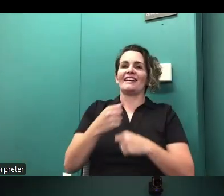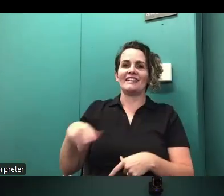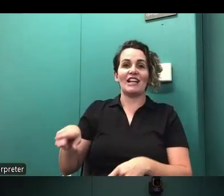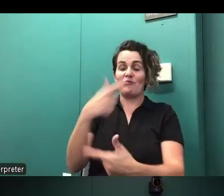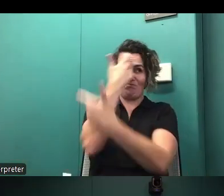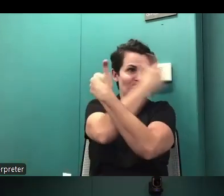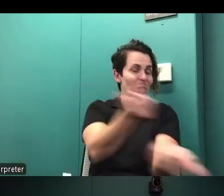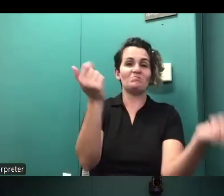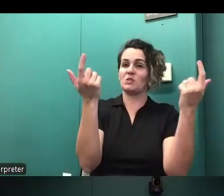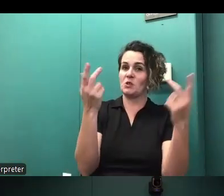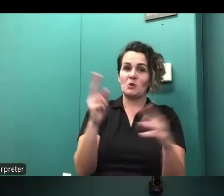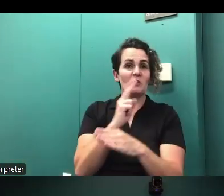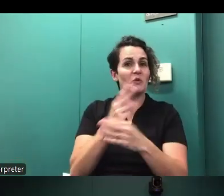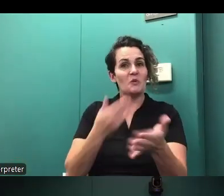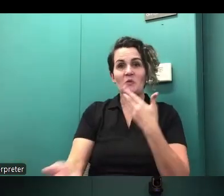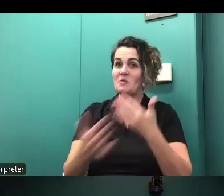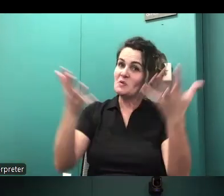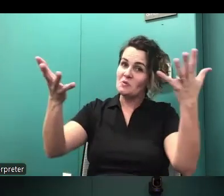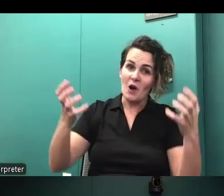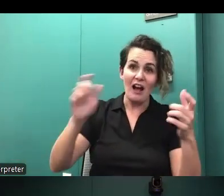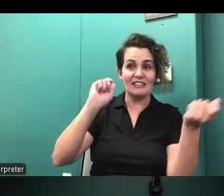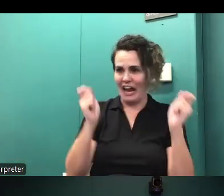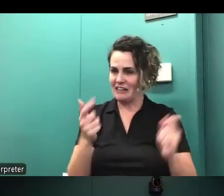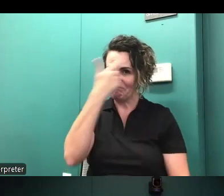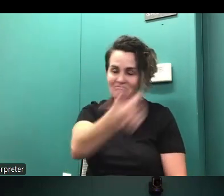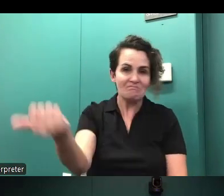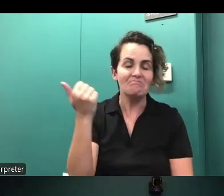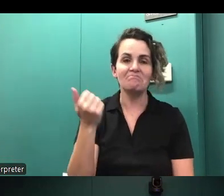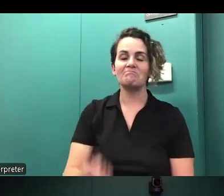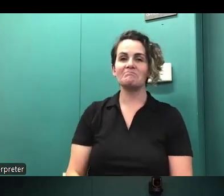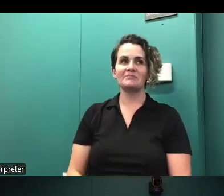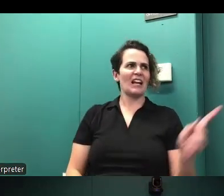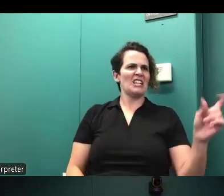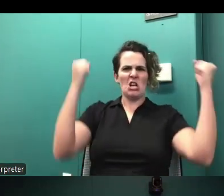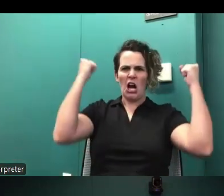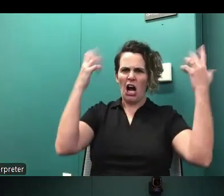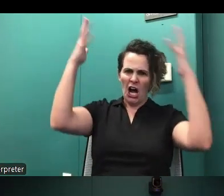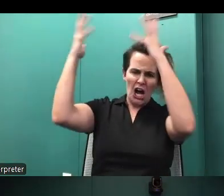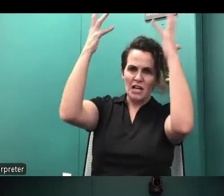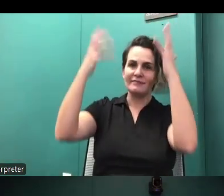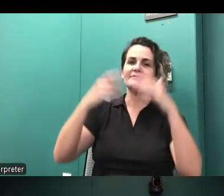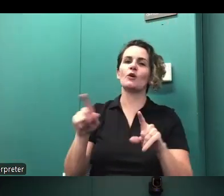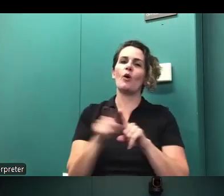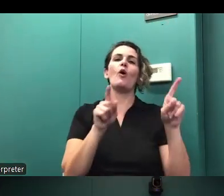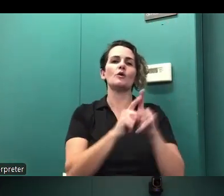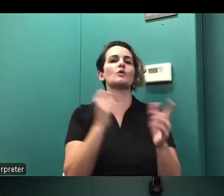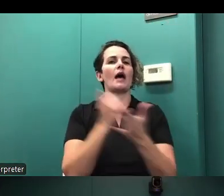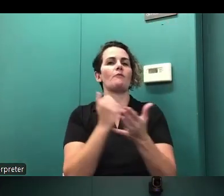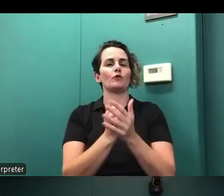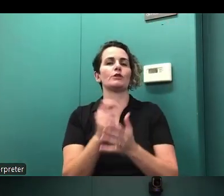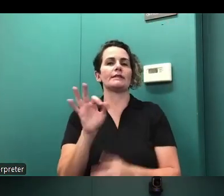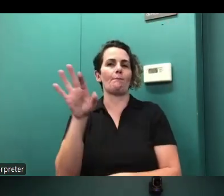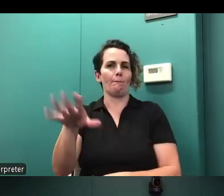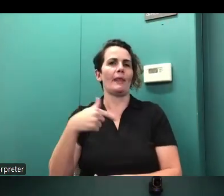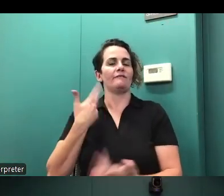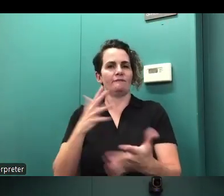don't care, right? And then there's also some helpful tips that I have figured out through online